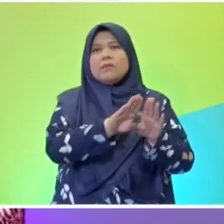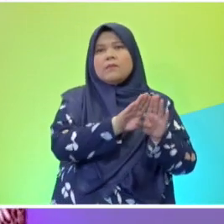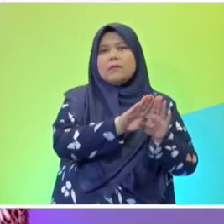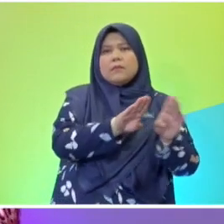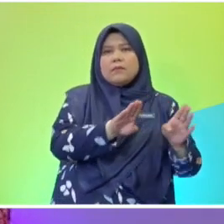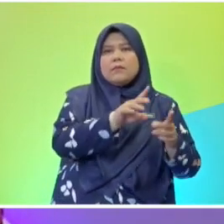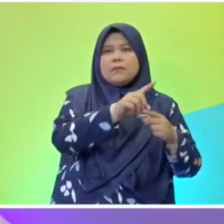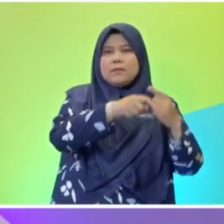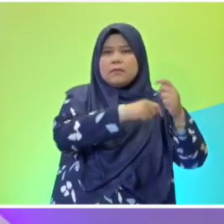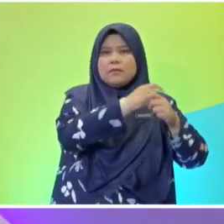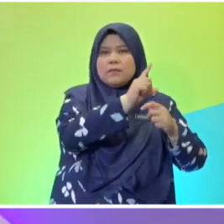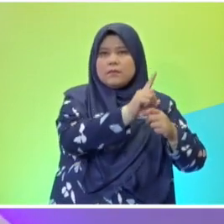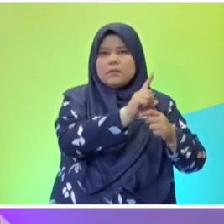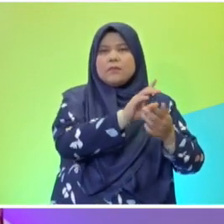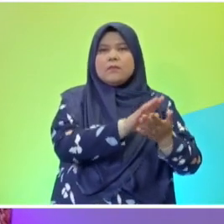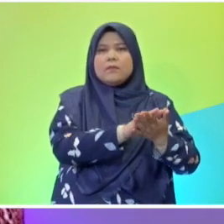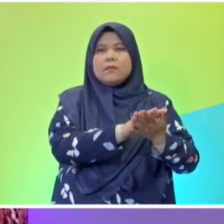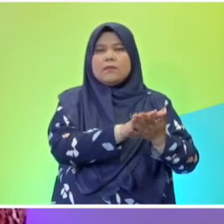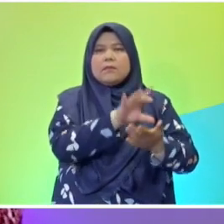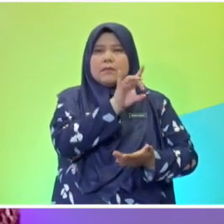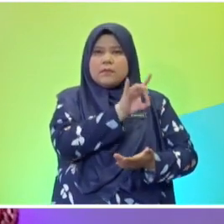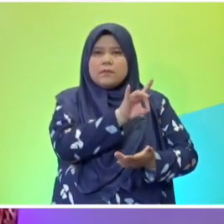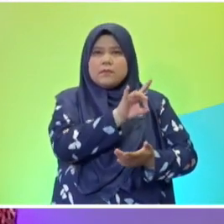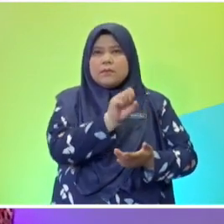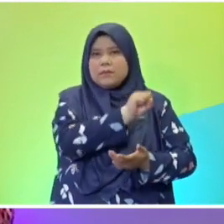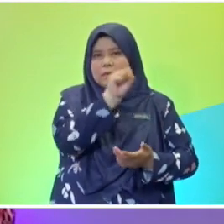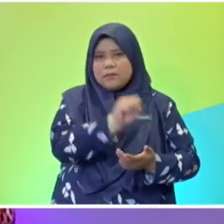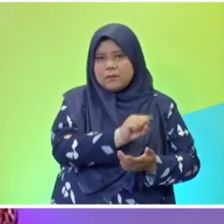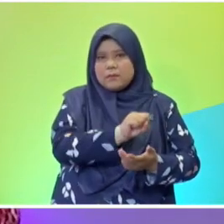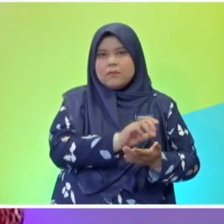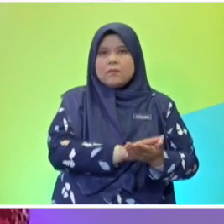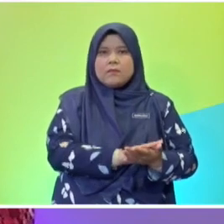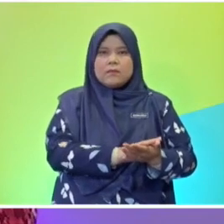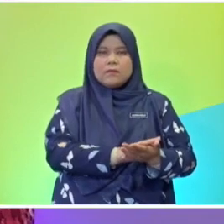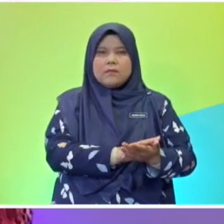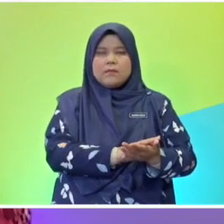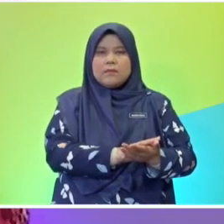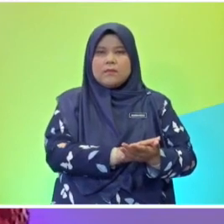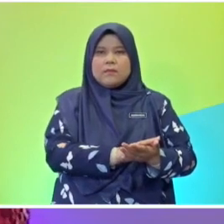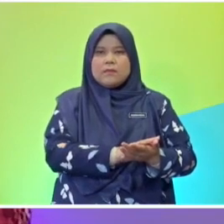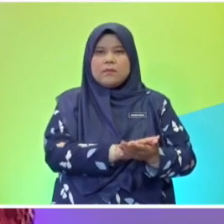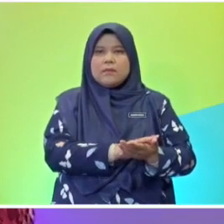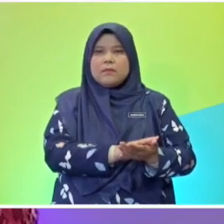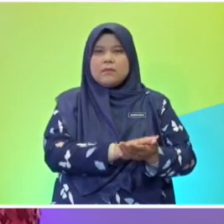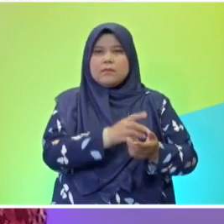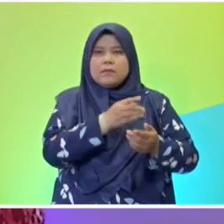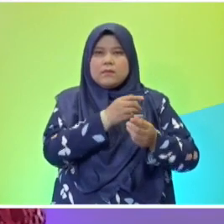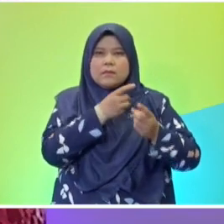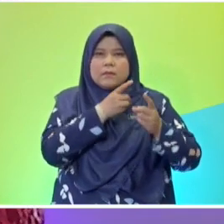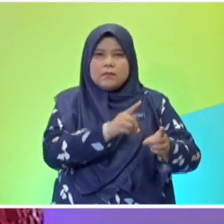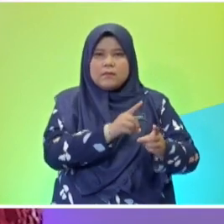students are going to have 8 questions, okay, and they are going to have short